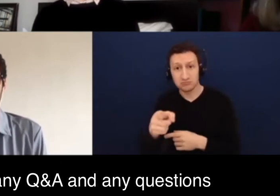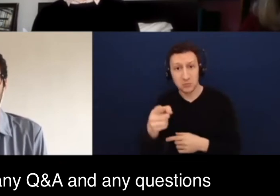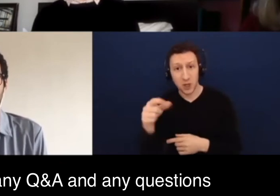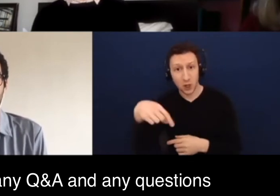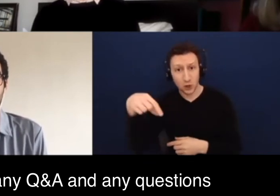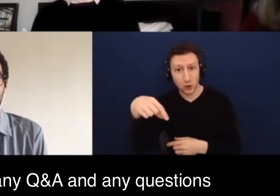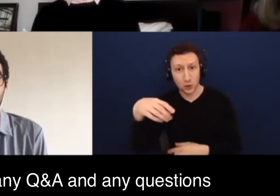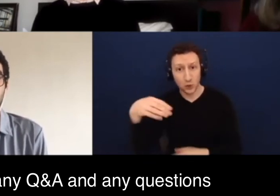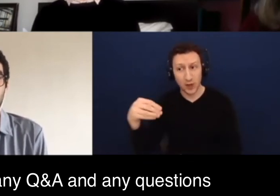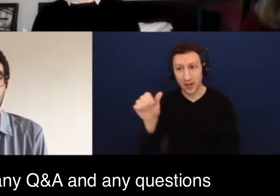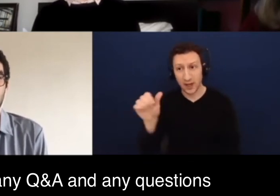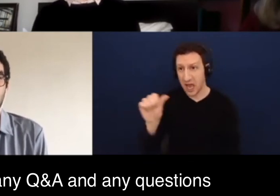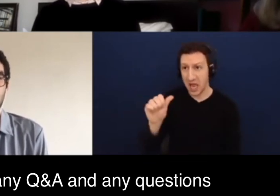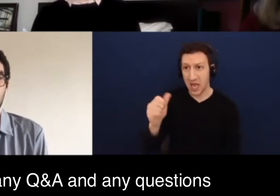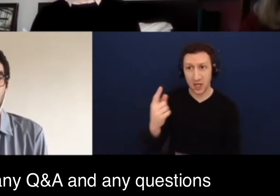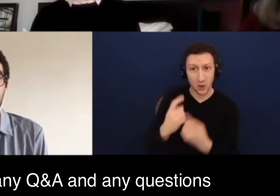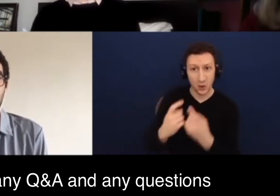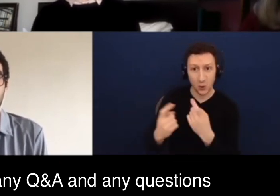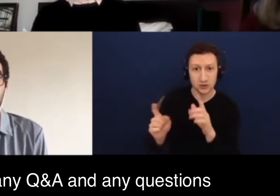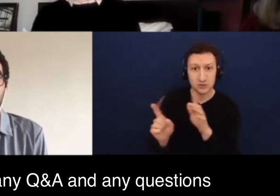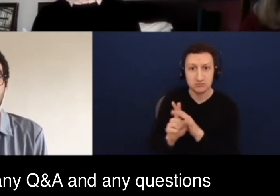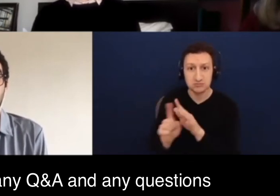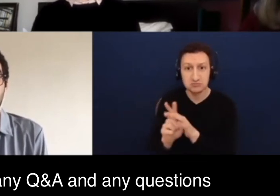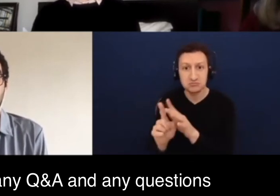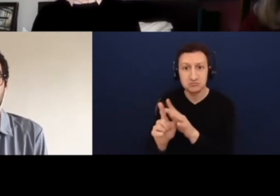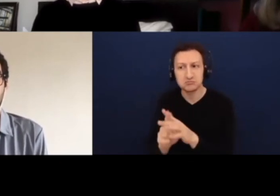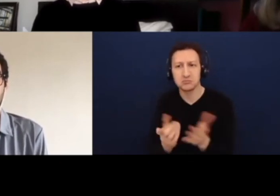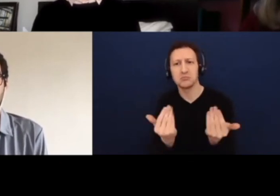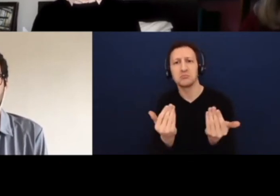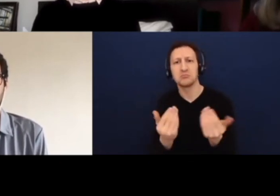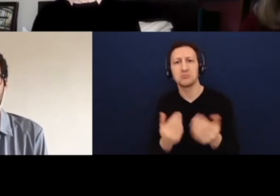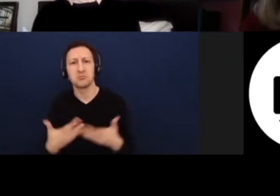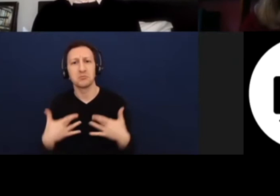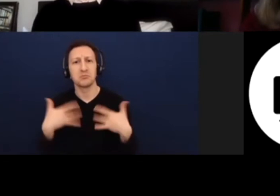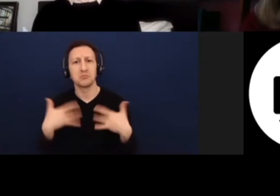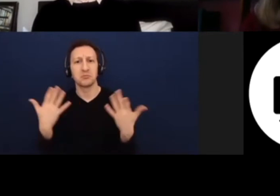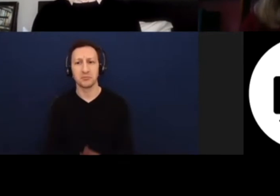Q&A and any questions that are being asked.